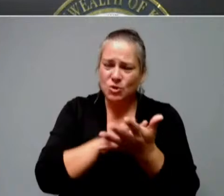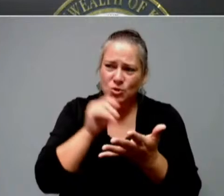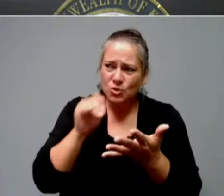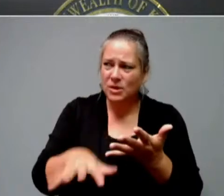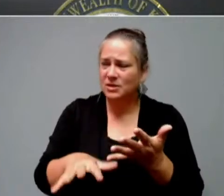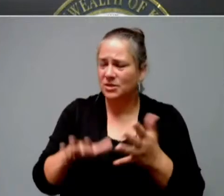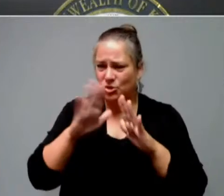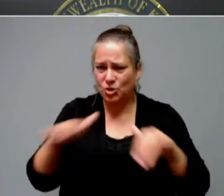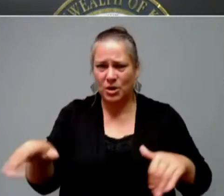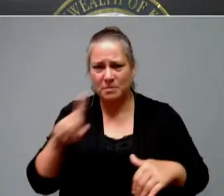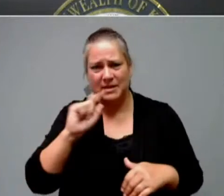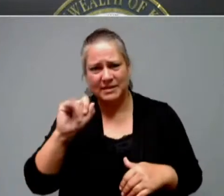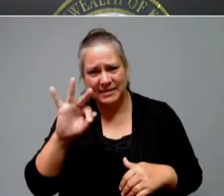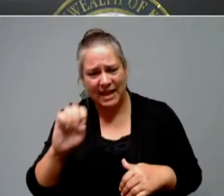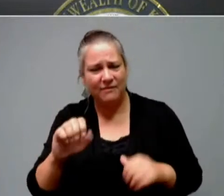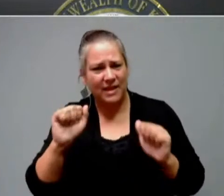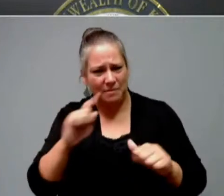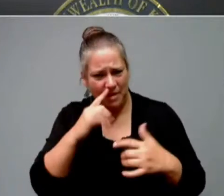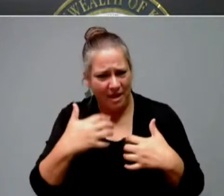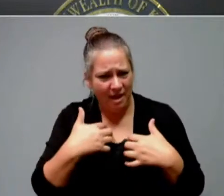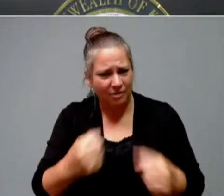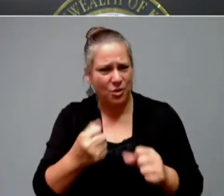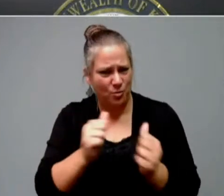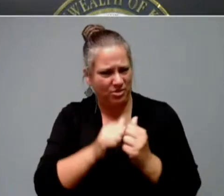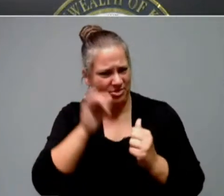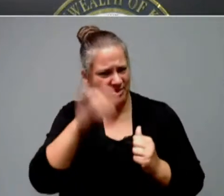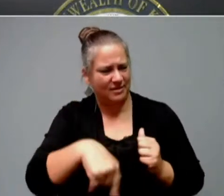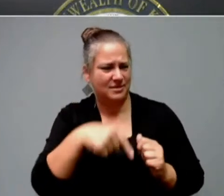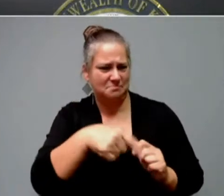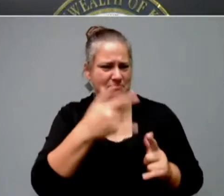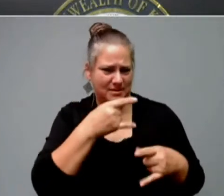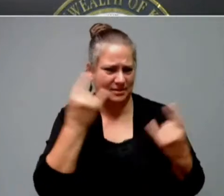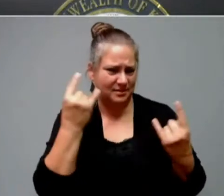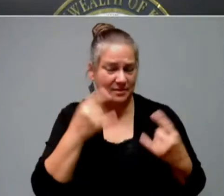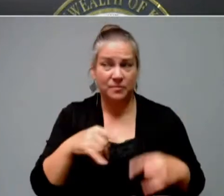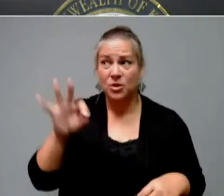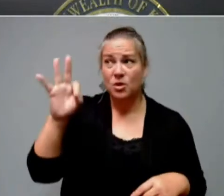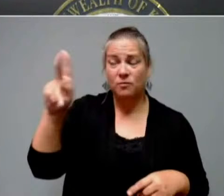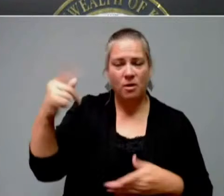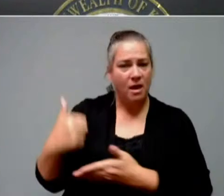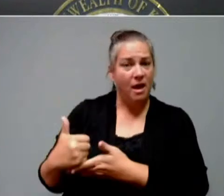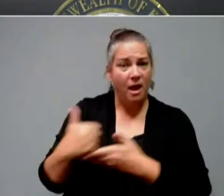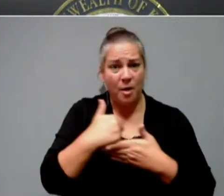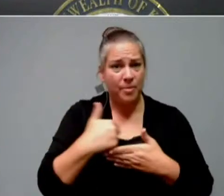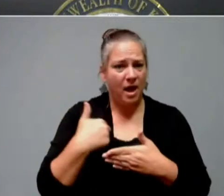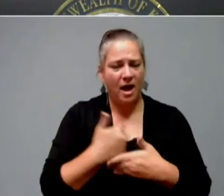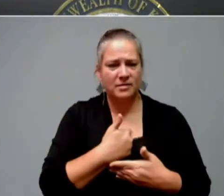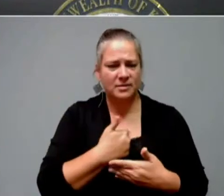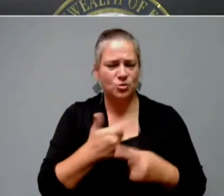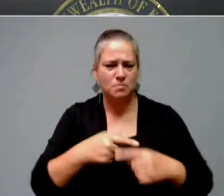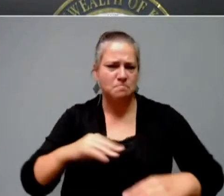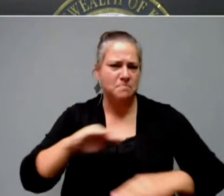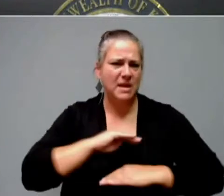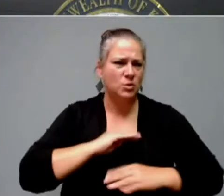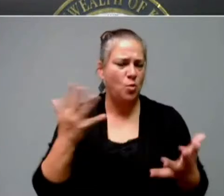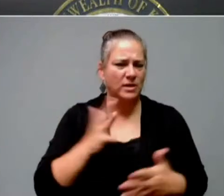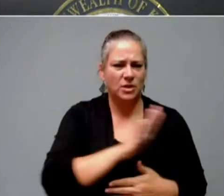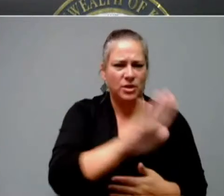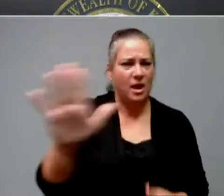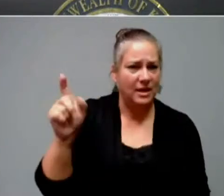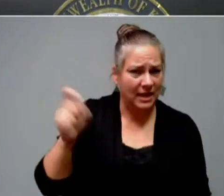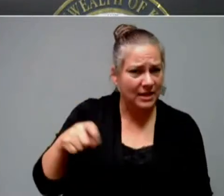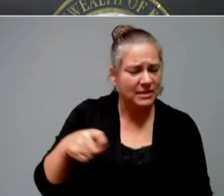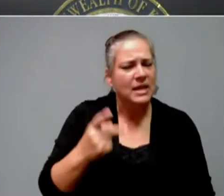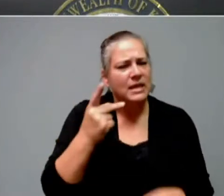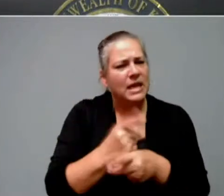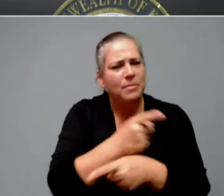healthy. Ford's donation is helping ensure we can meet our top priorities in battling this pandemic, to keep Kentuckians safe and